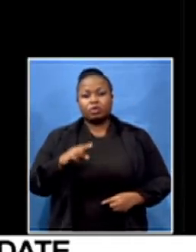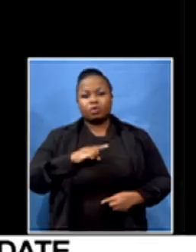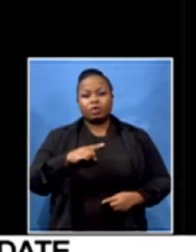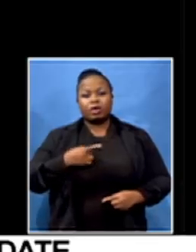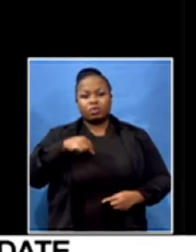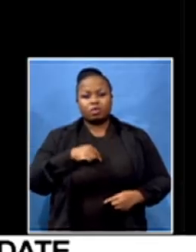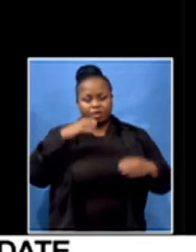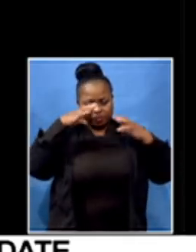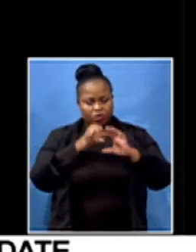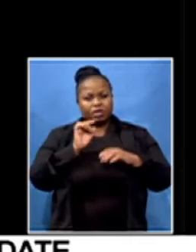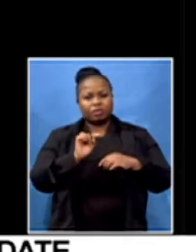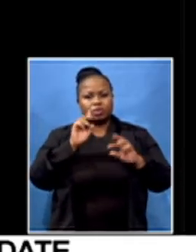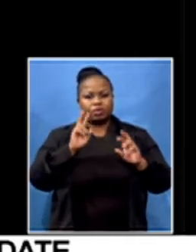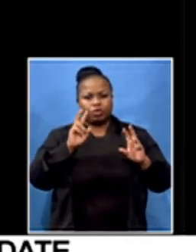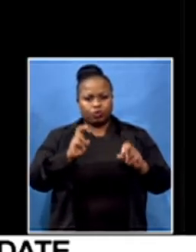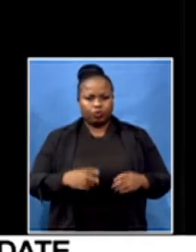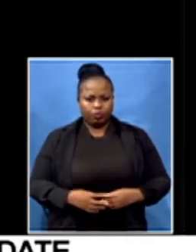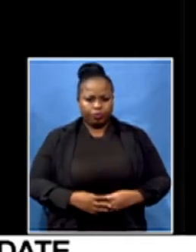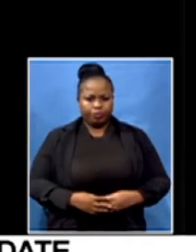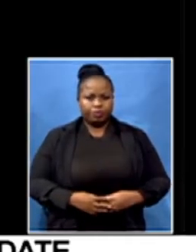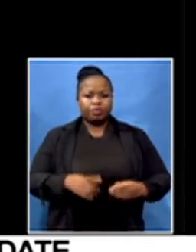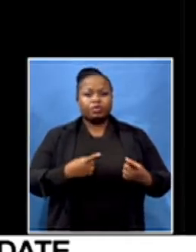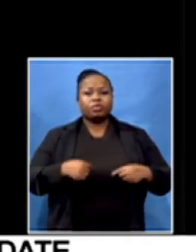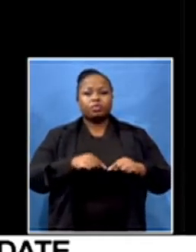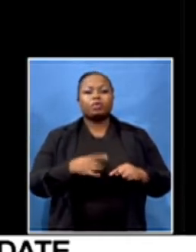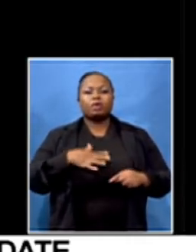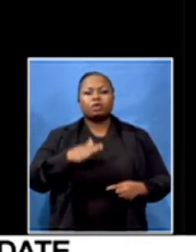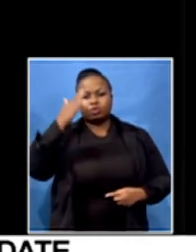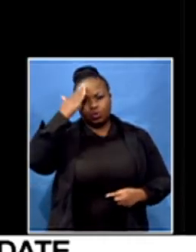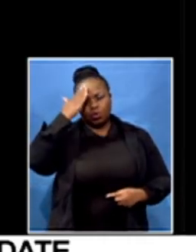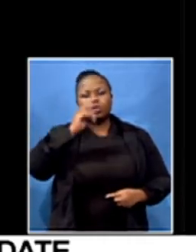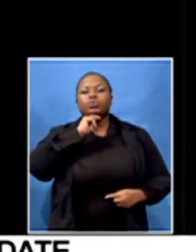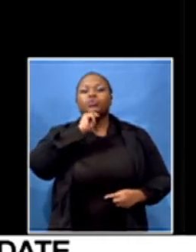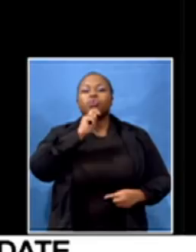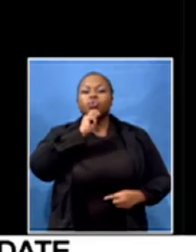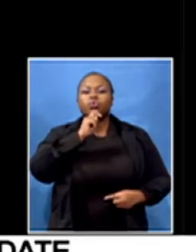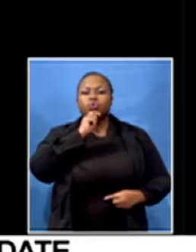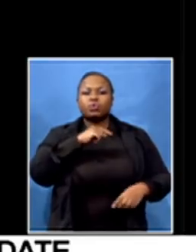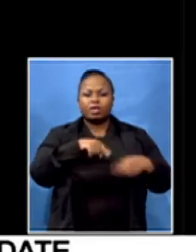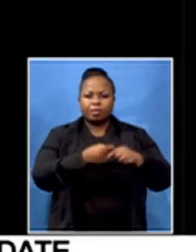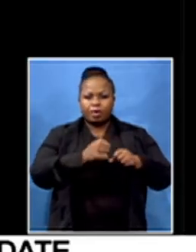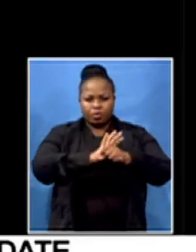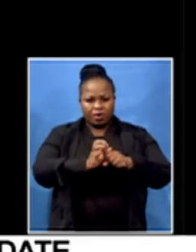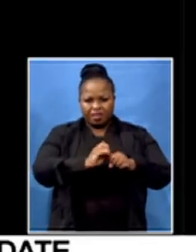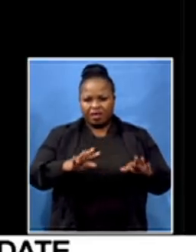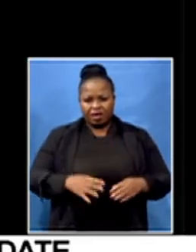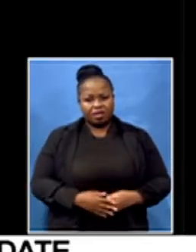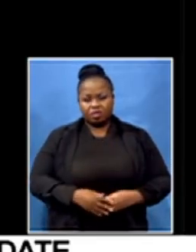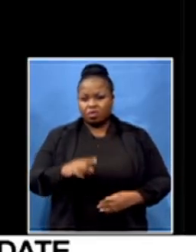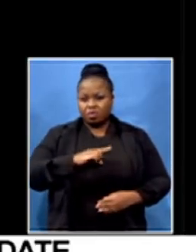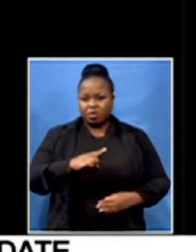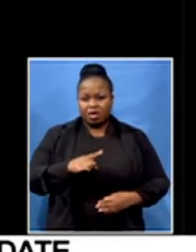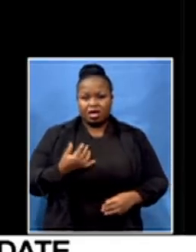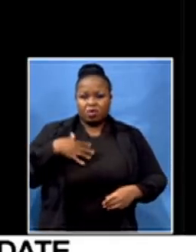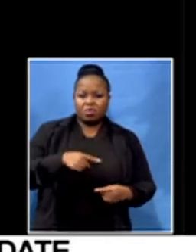attend to that elephant as well. We need to know the truth about COVID-19. There's little doubt that COVID-19 originated